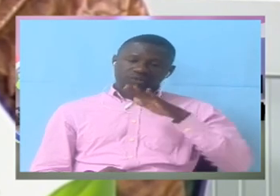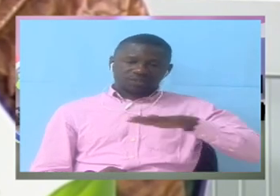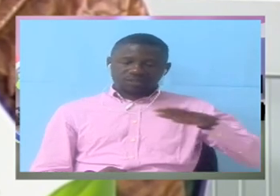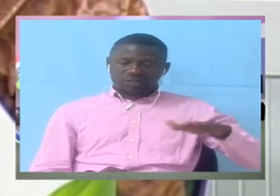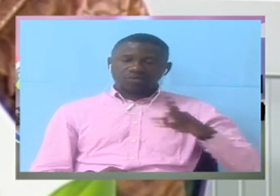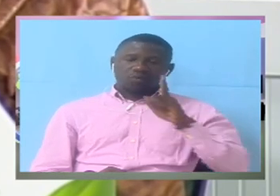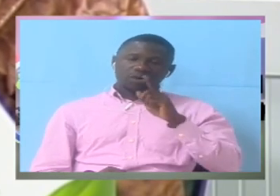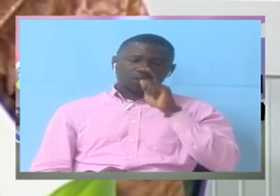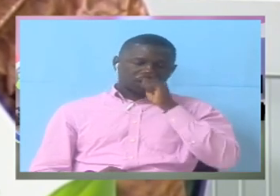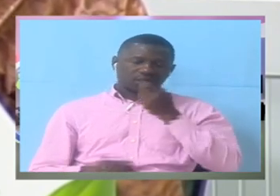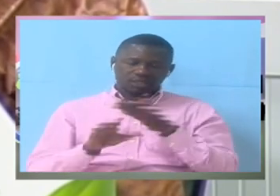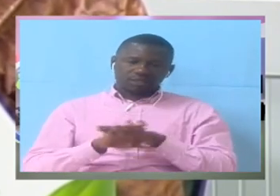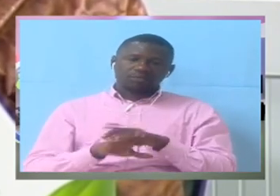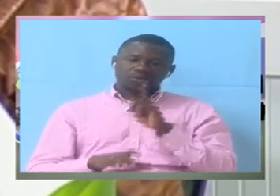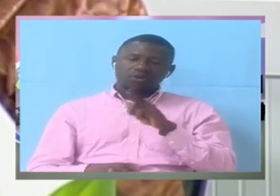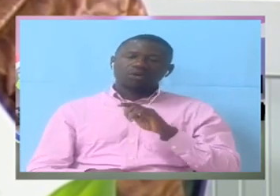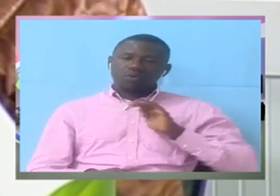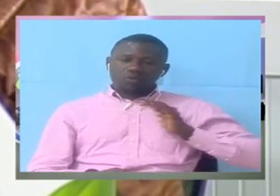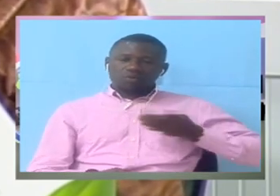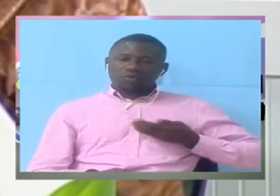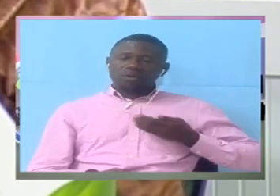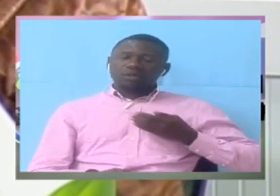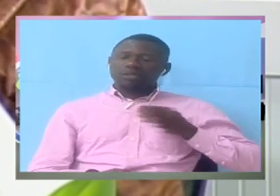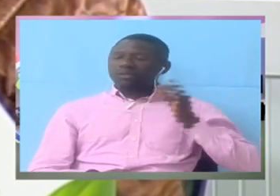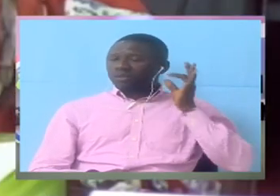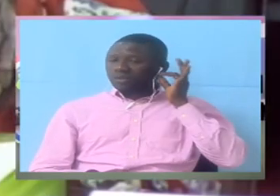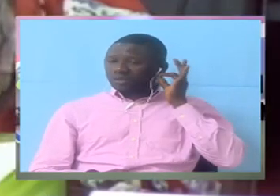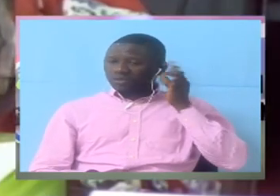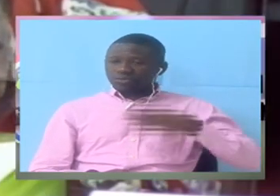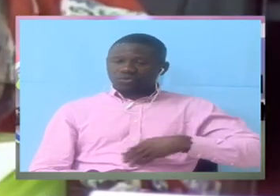I had two. One died at a young age, and I only have a daughter now left.